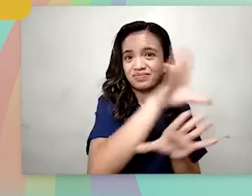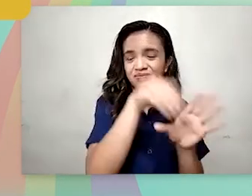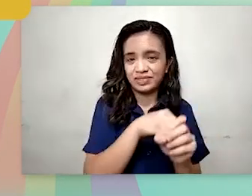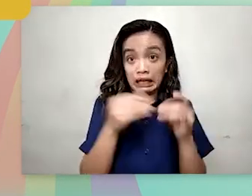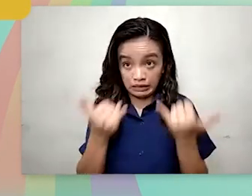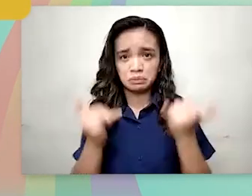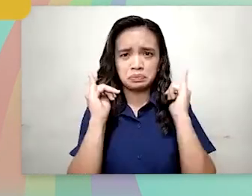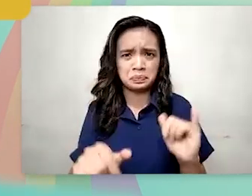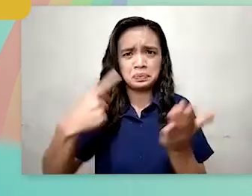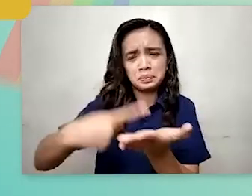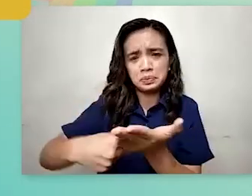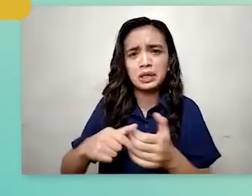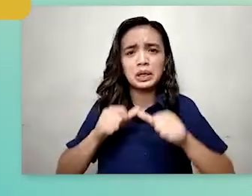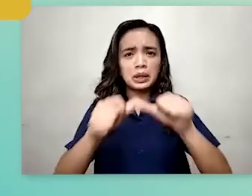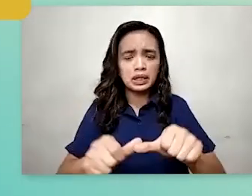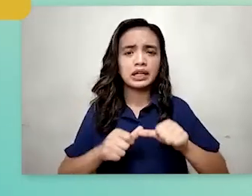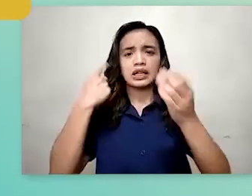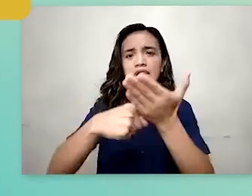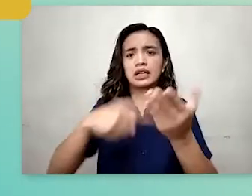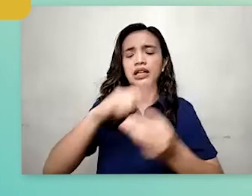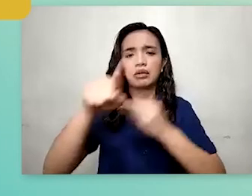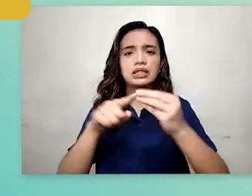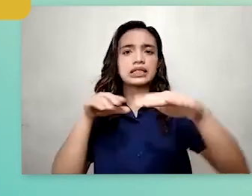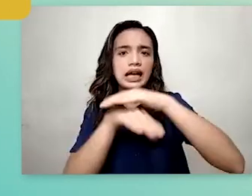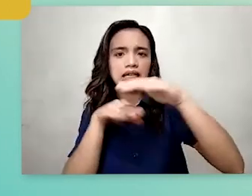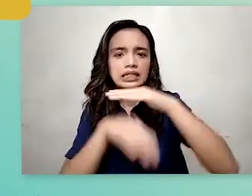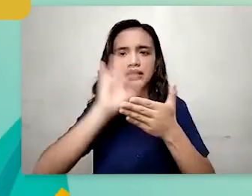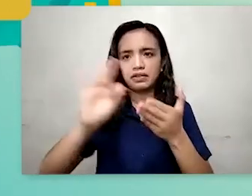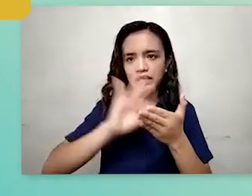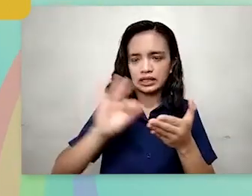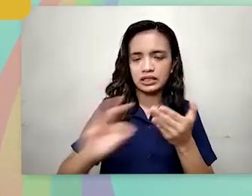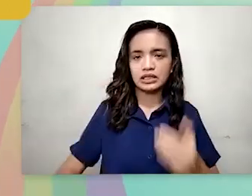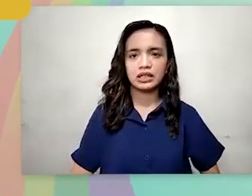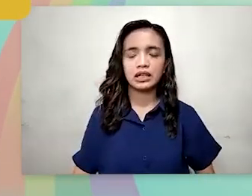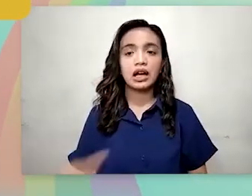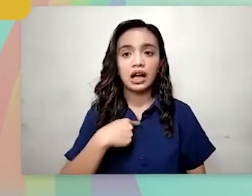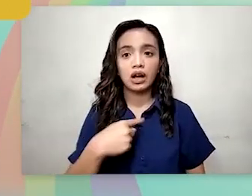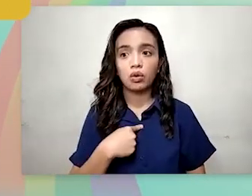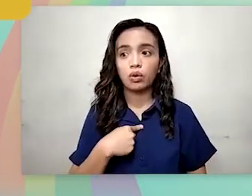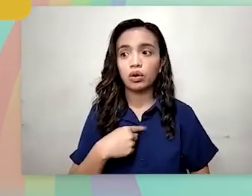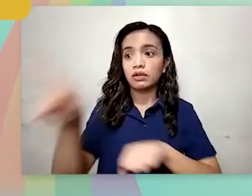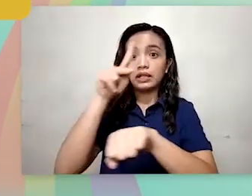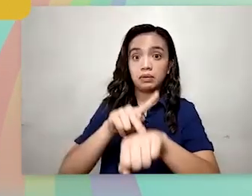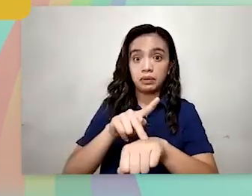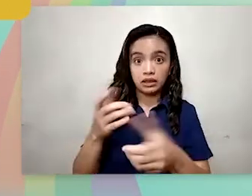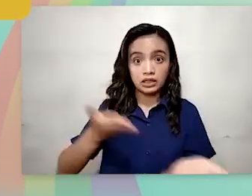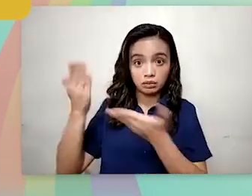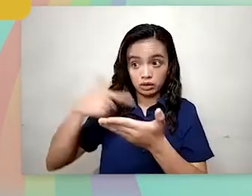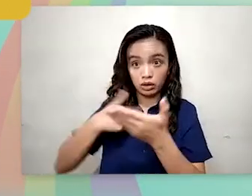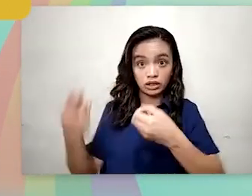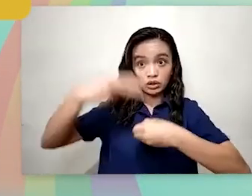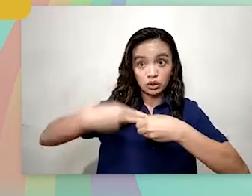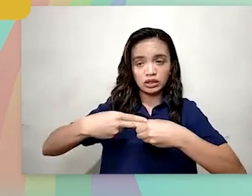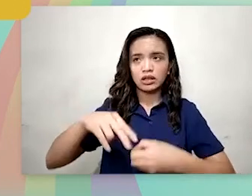And financing is one of this, no? Up to now, we continue to talk about access to finance for MSMEs. And when I came to